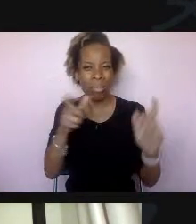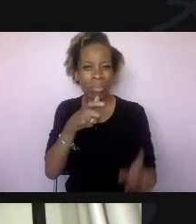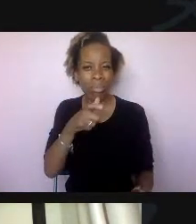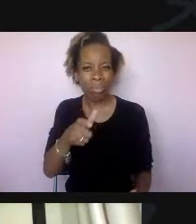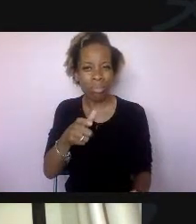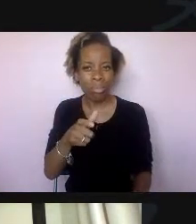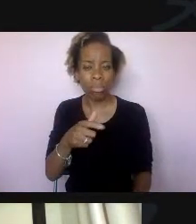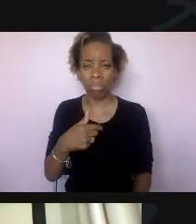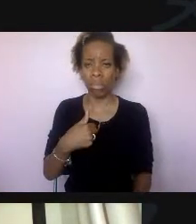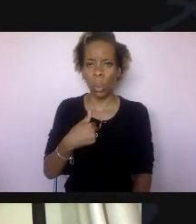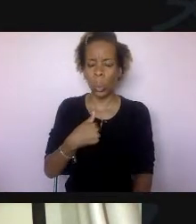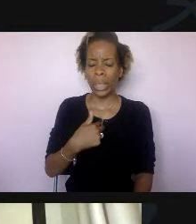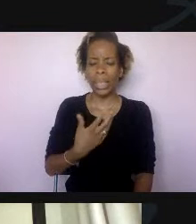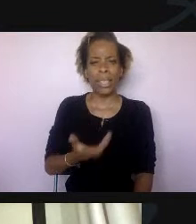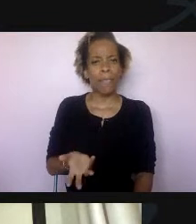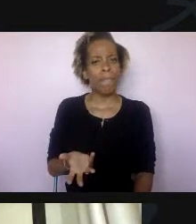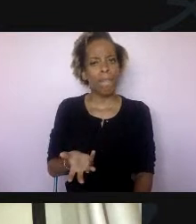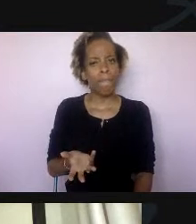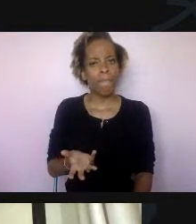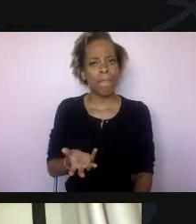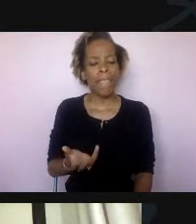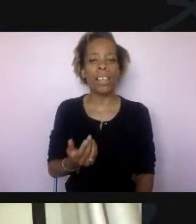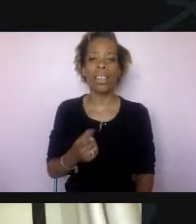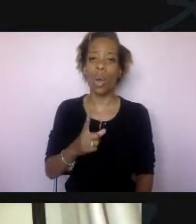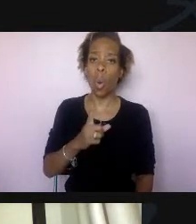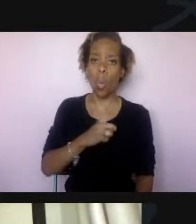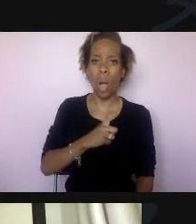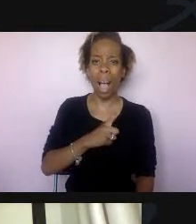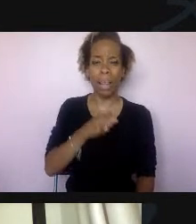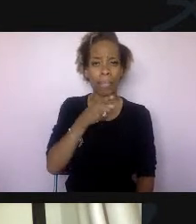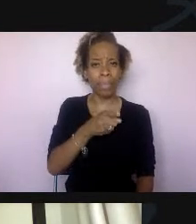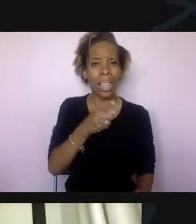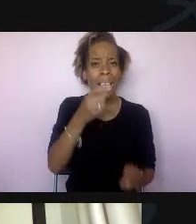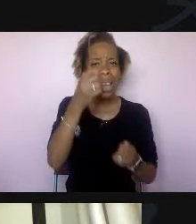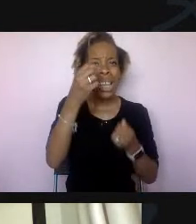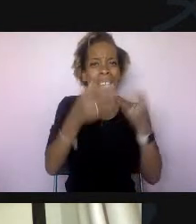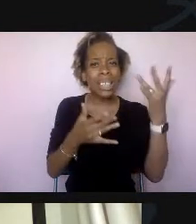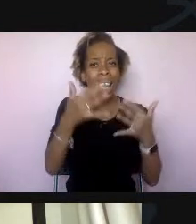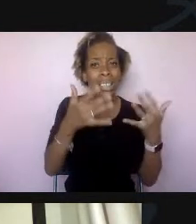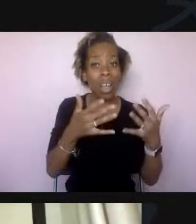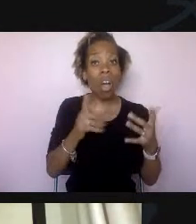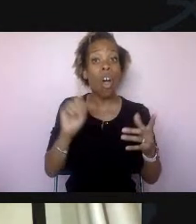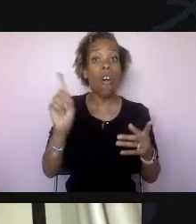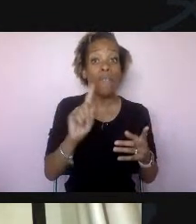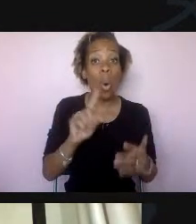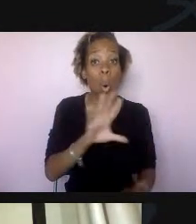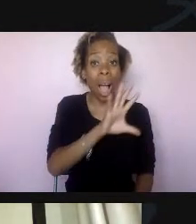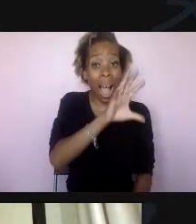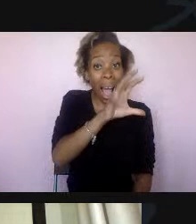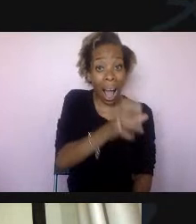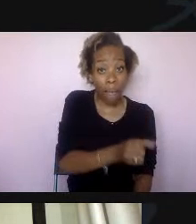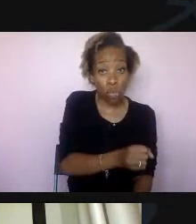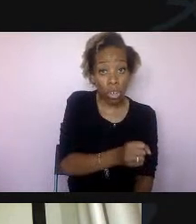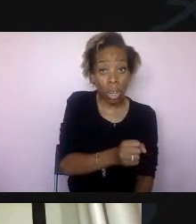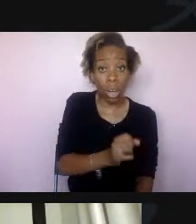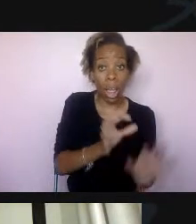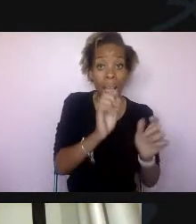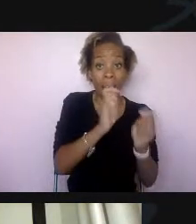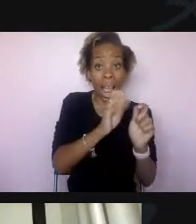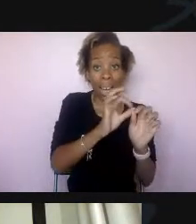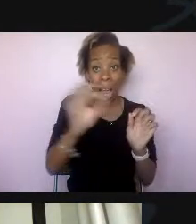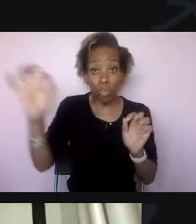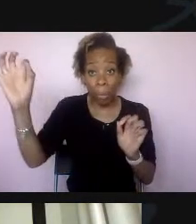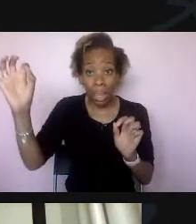useful to understand what the data is for African, Caribbean, or Asian,